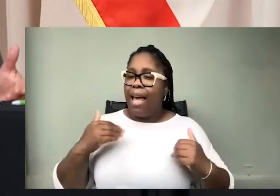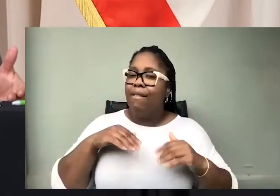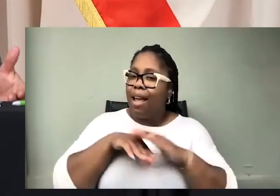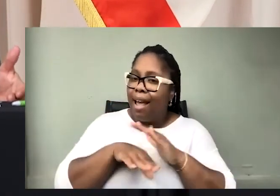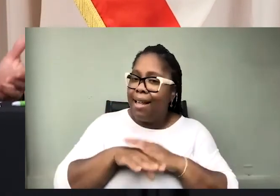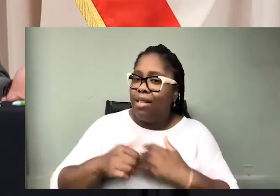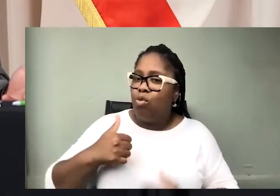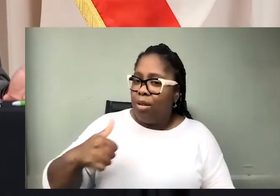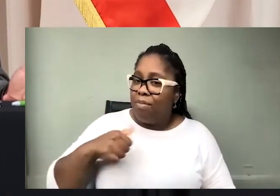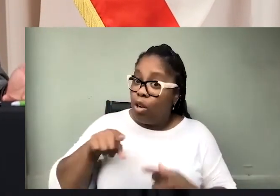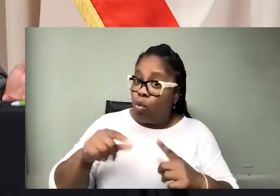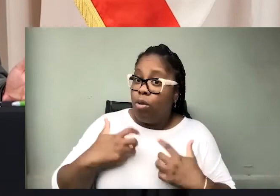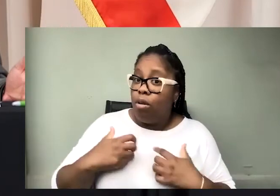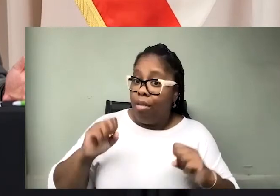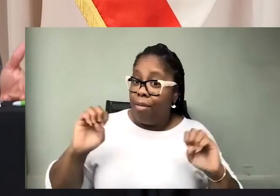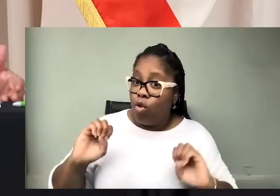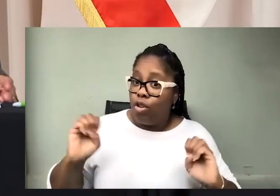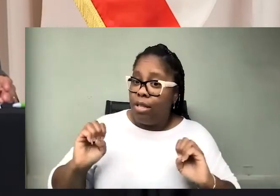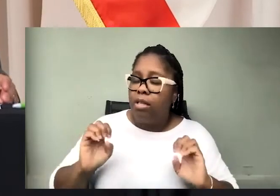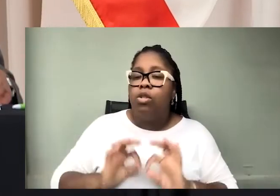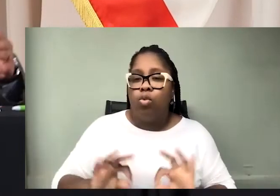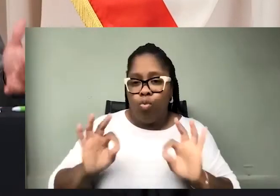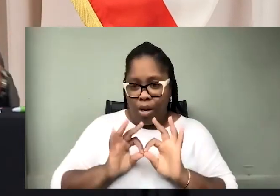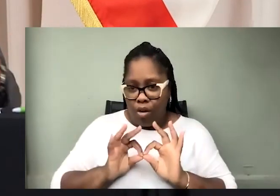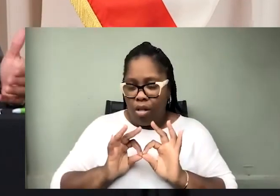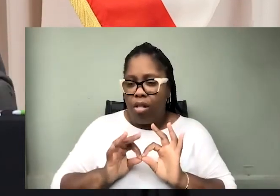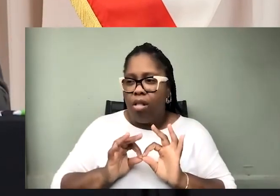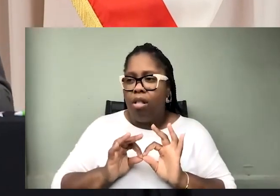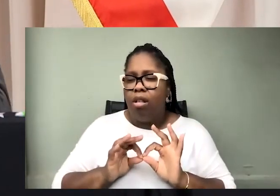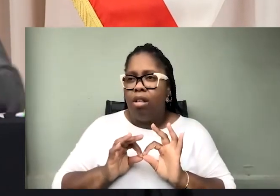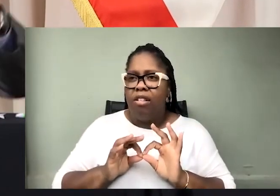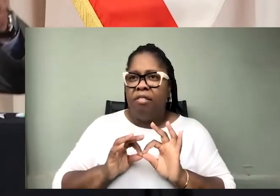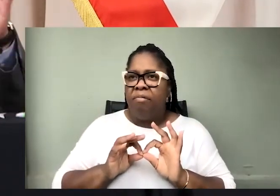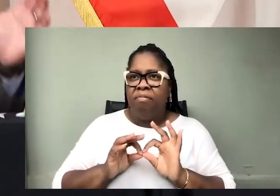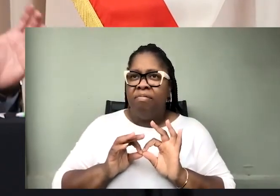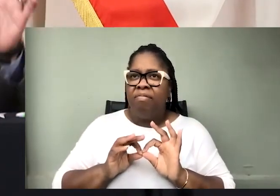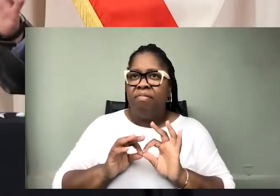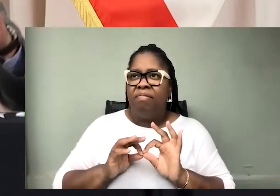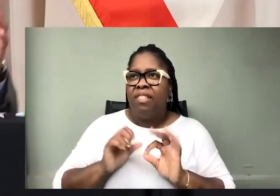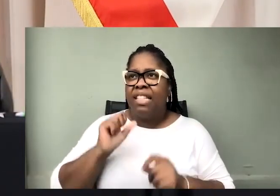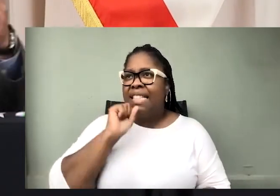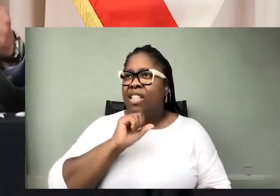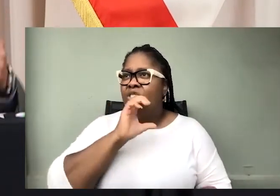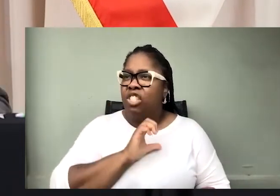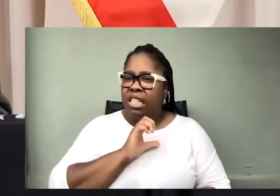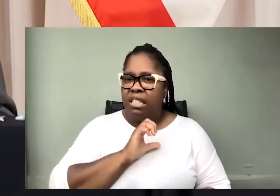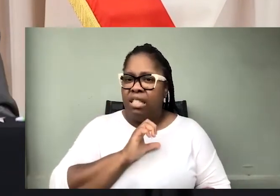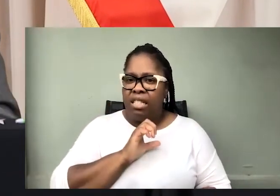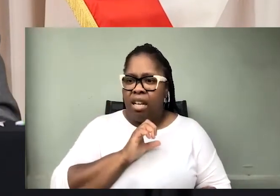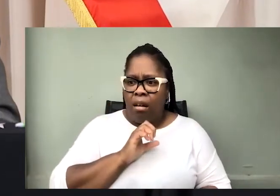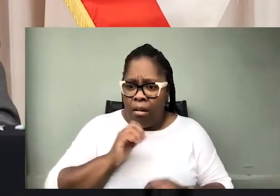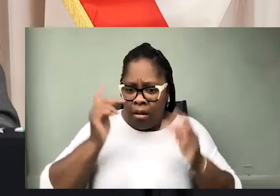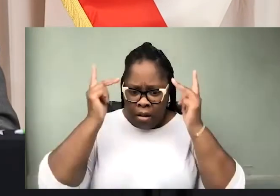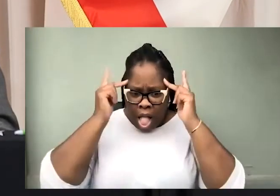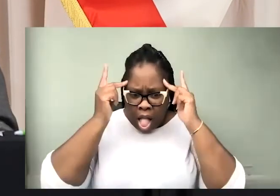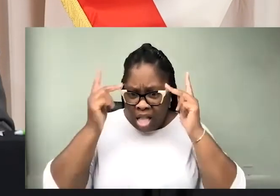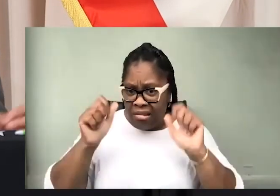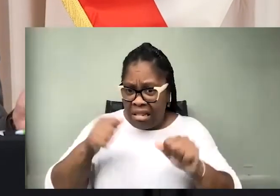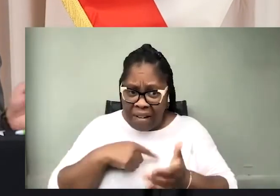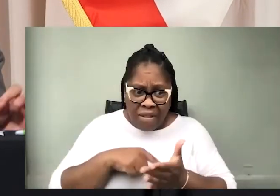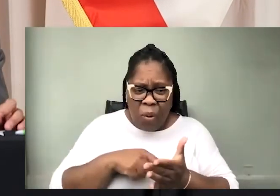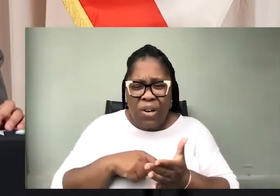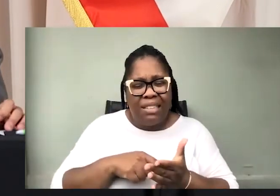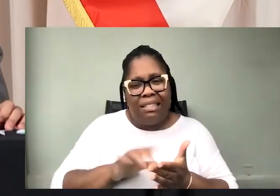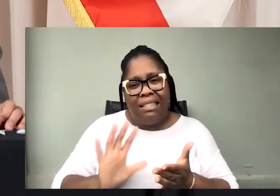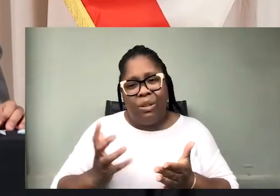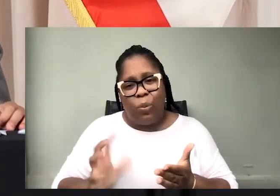transportation during health emergencies is critical, and it's not something that seniors need to check, like, can I afford this or not? And